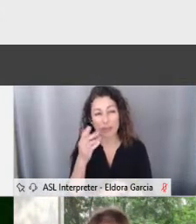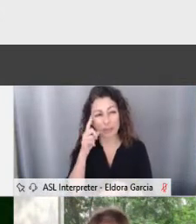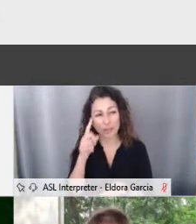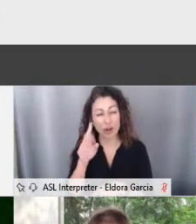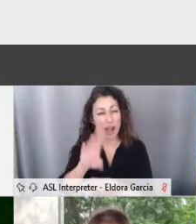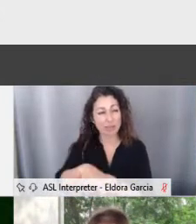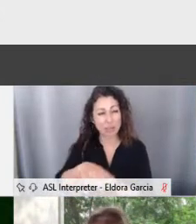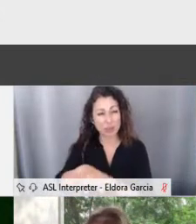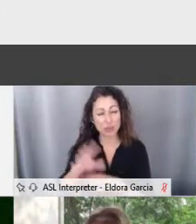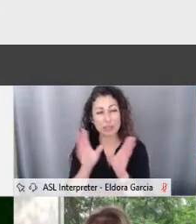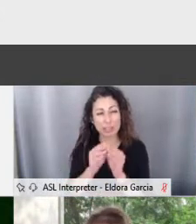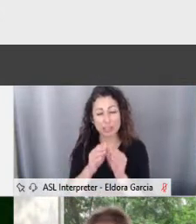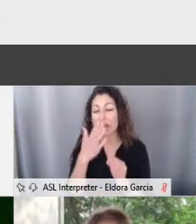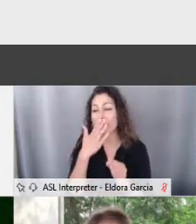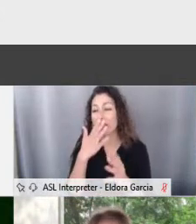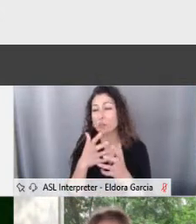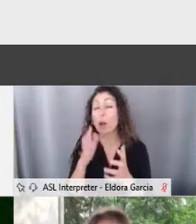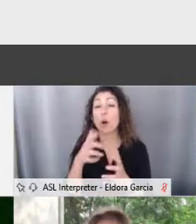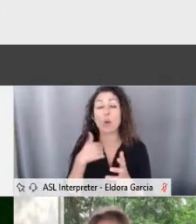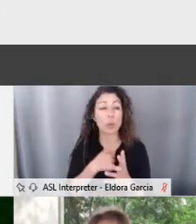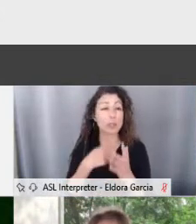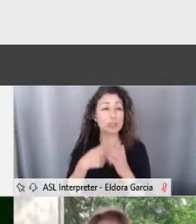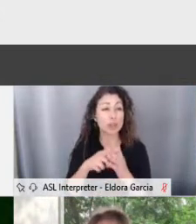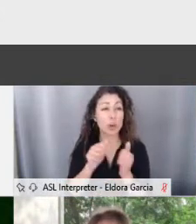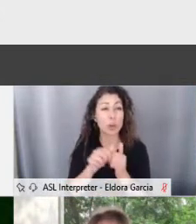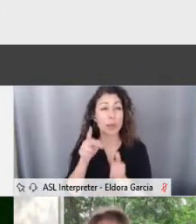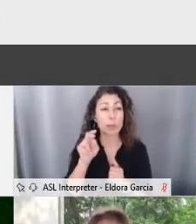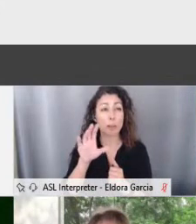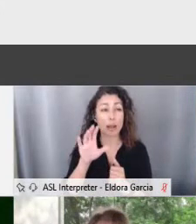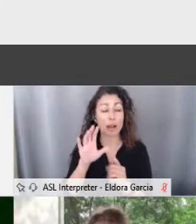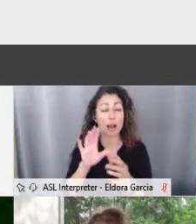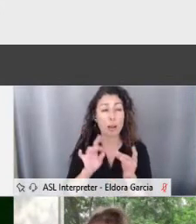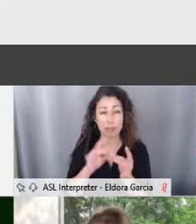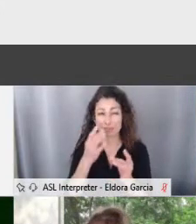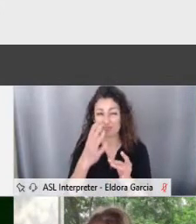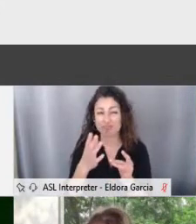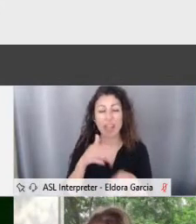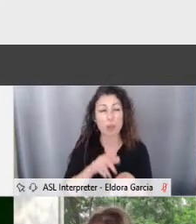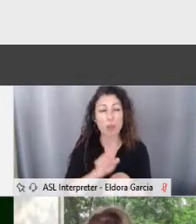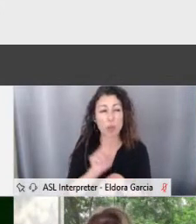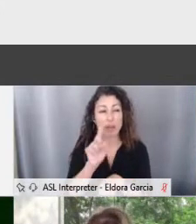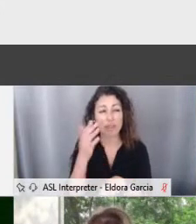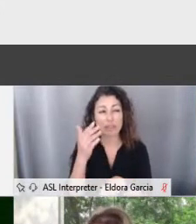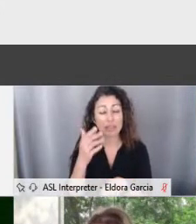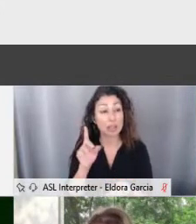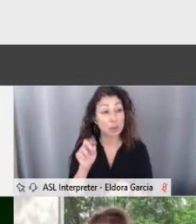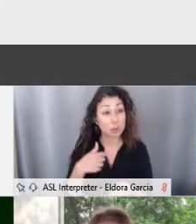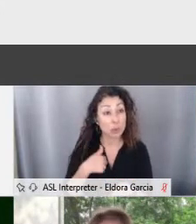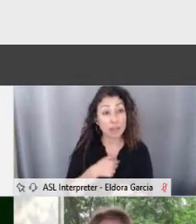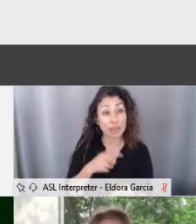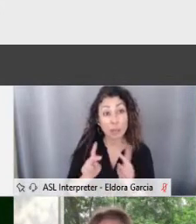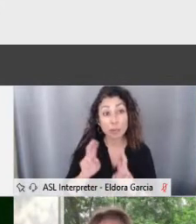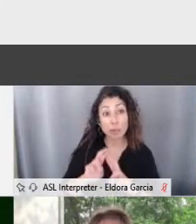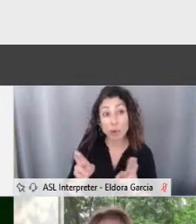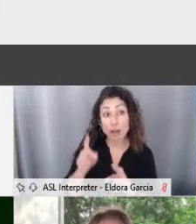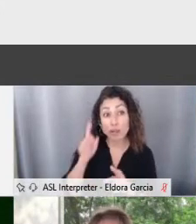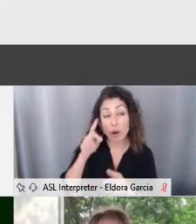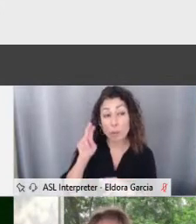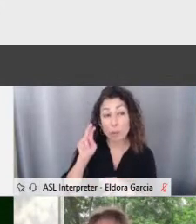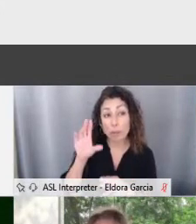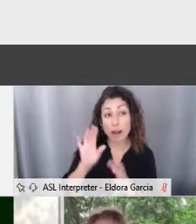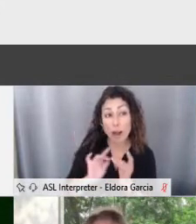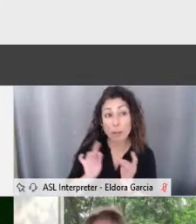the afternoon session. Thank you all very much. We start with public comment, by the way, at 1:15. Do we have people lined up for public